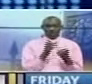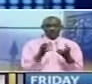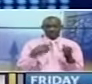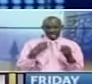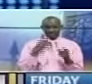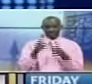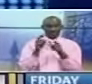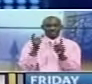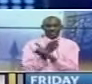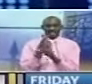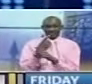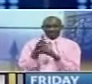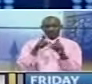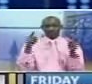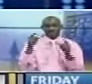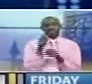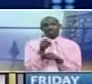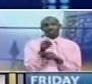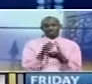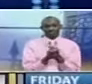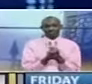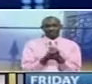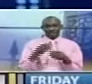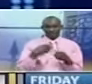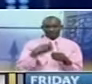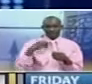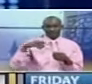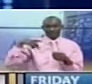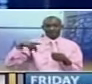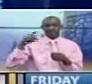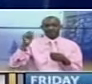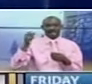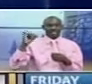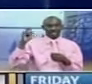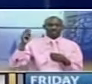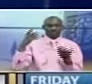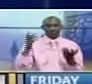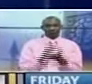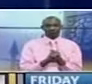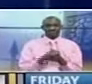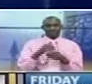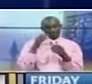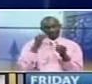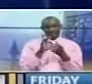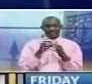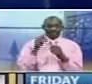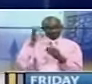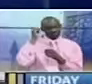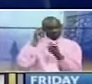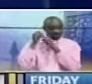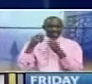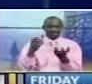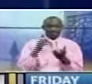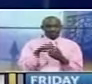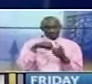because of several linguistic All right, factors. all right. So the best one, plat. Okay. But if you say plate, well, fine and good, because somebody will